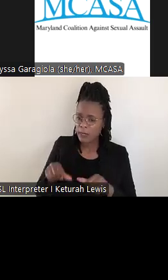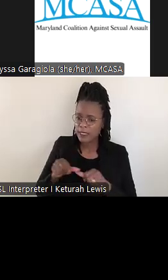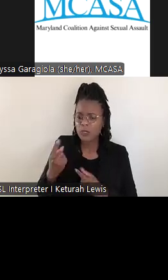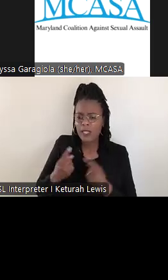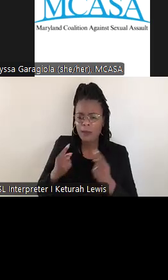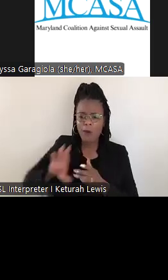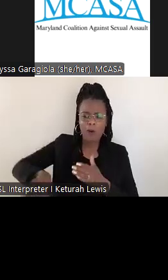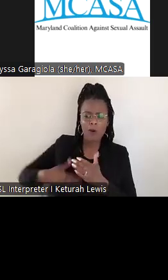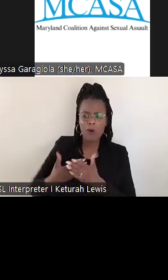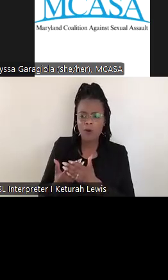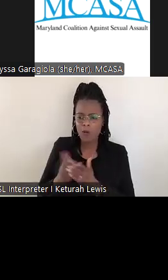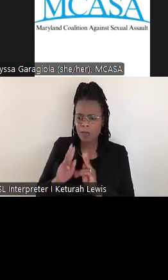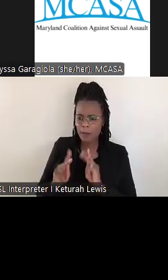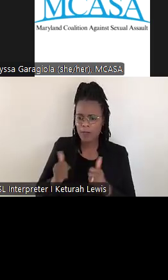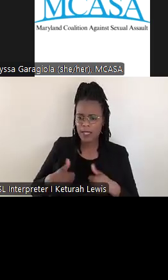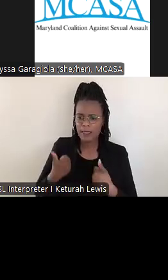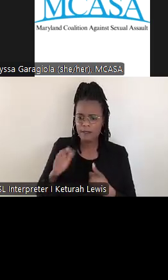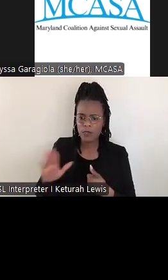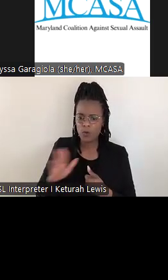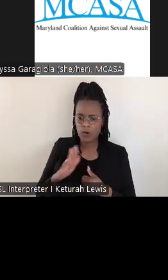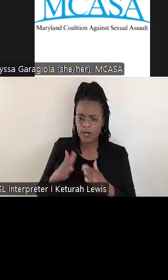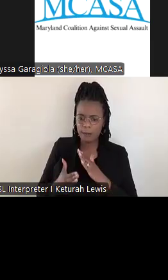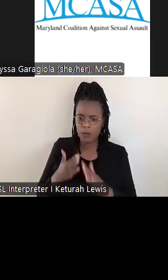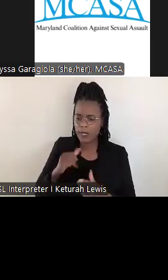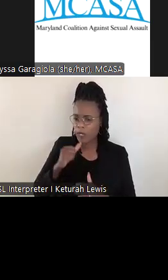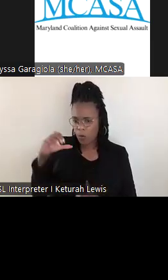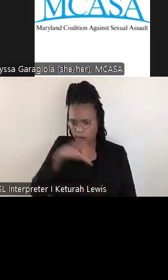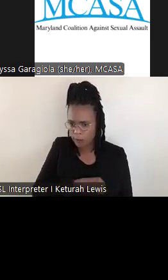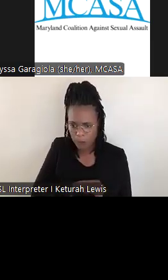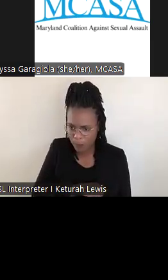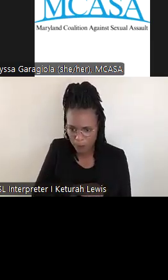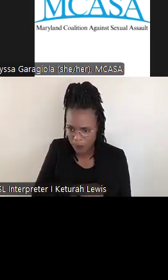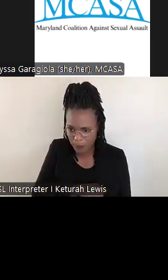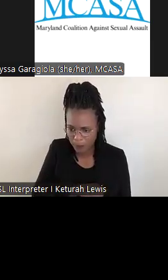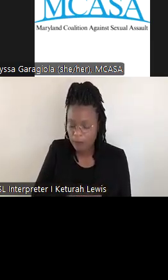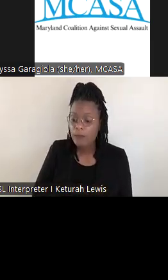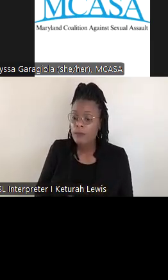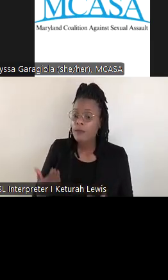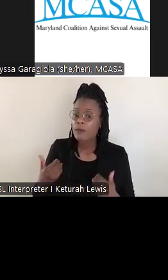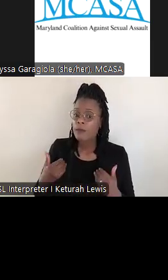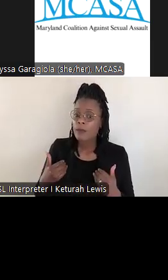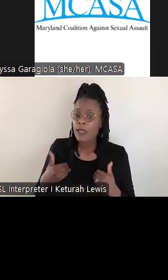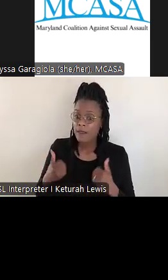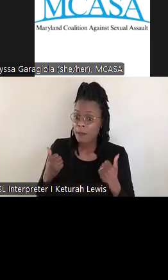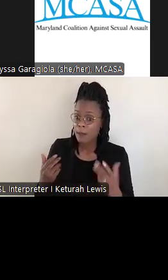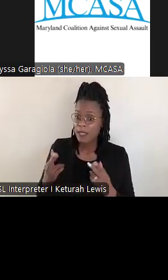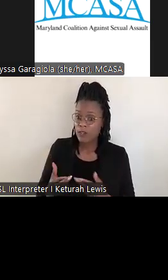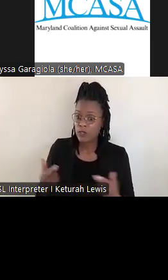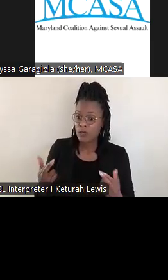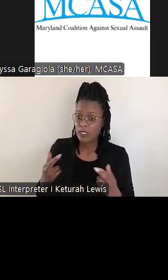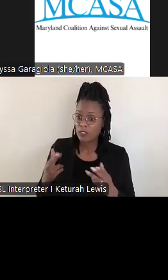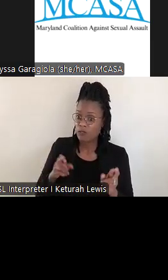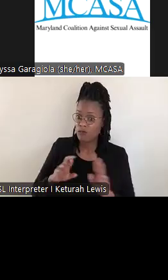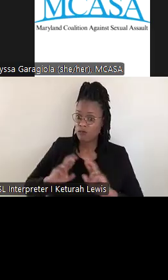the folks that may live in your community and not make assumptions about who lives there. Having multiple resources prepared in case the survivor